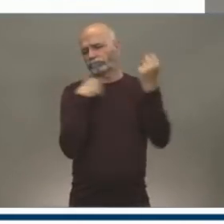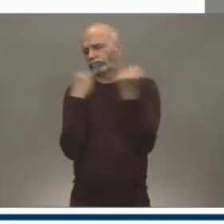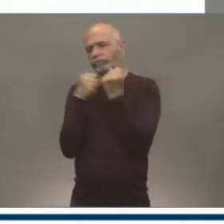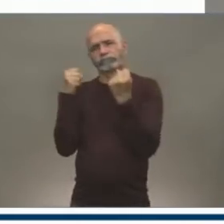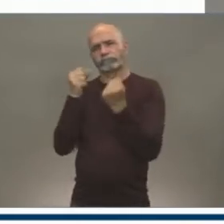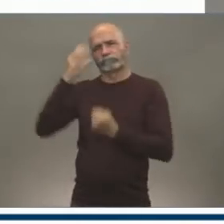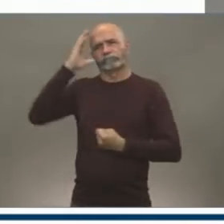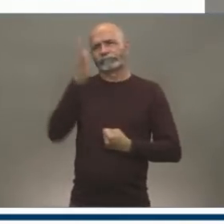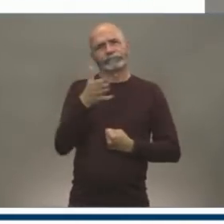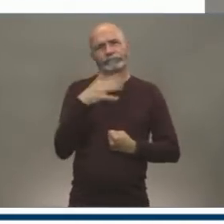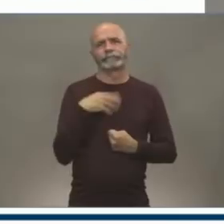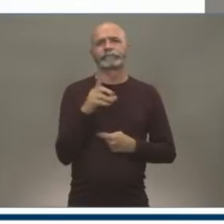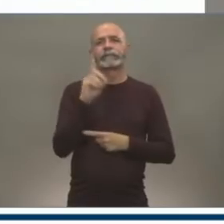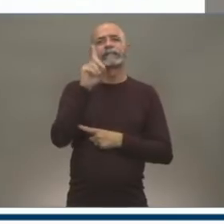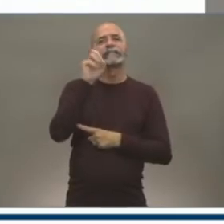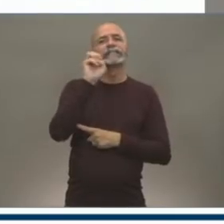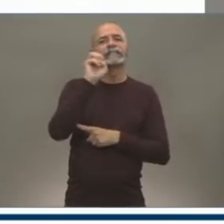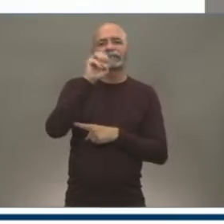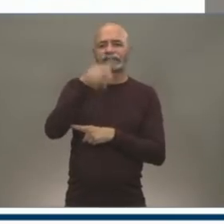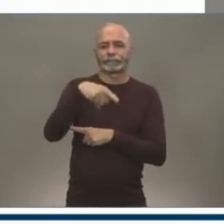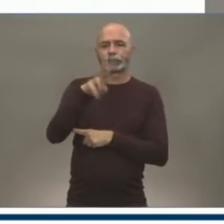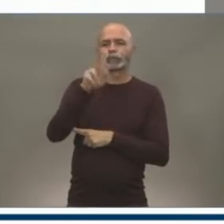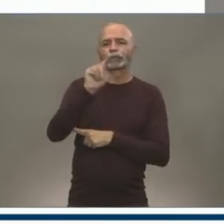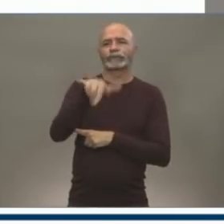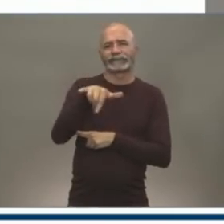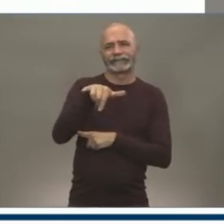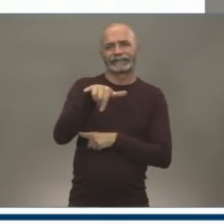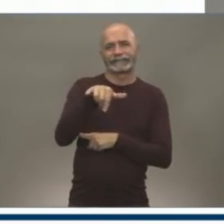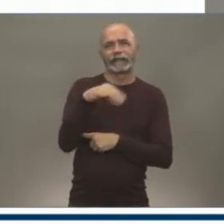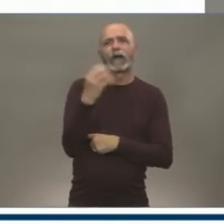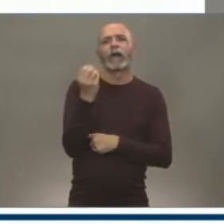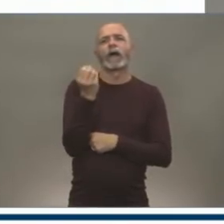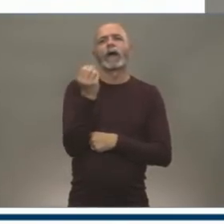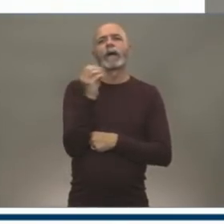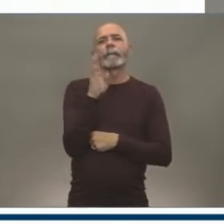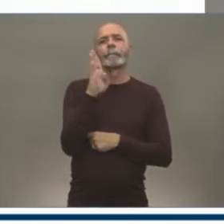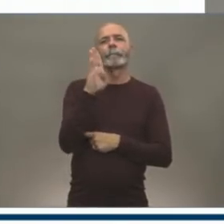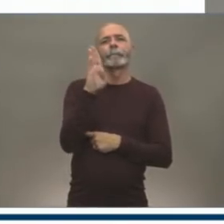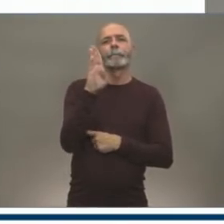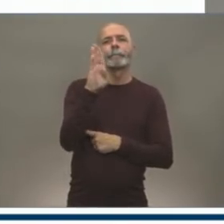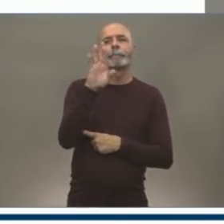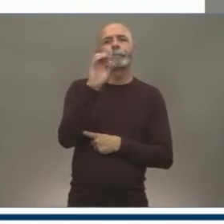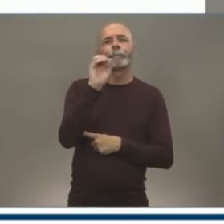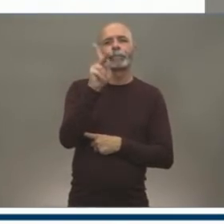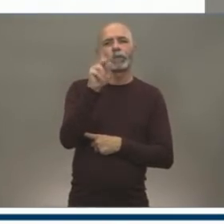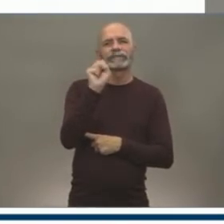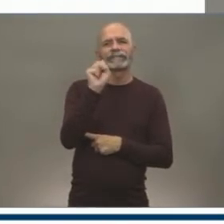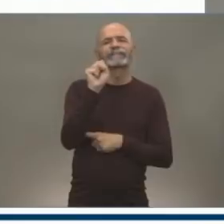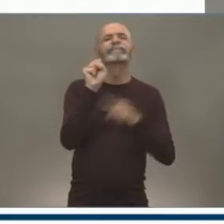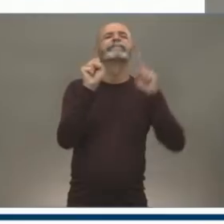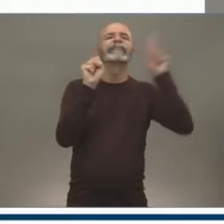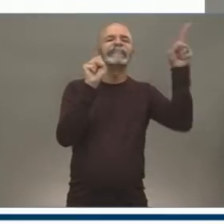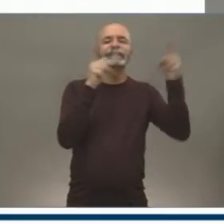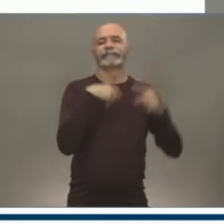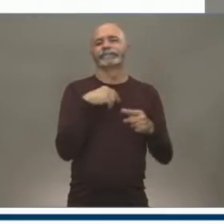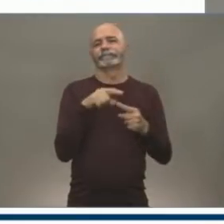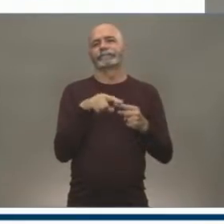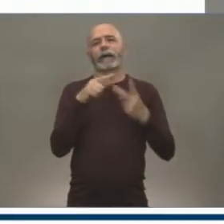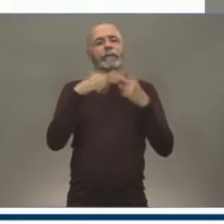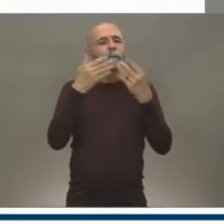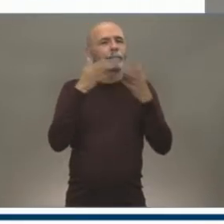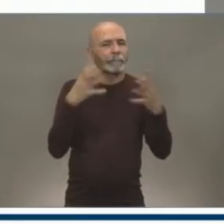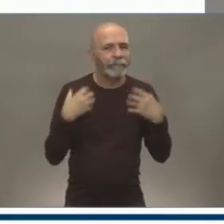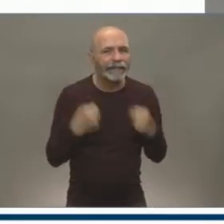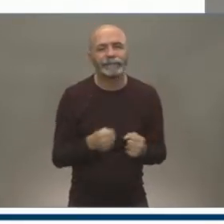been leading the work on all the PPE procurement, him and his team are now moving alongside, working with public health and giving us all the